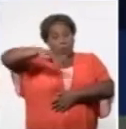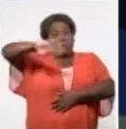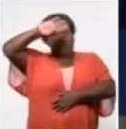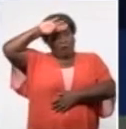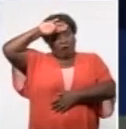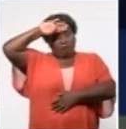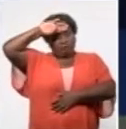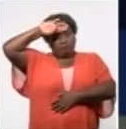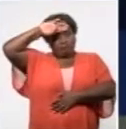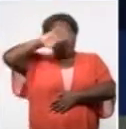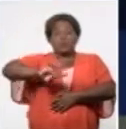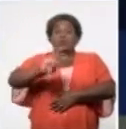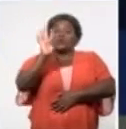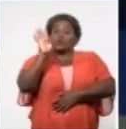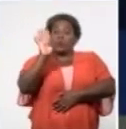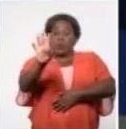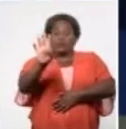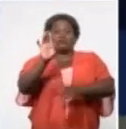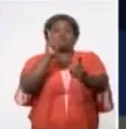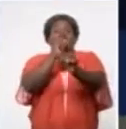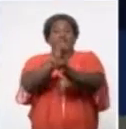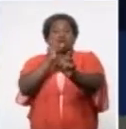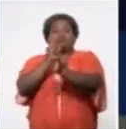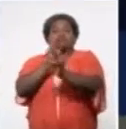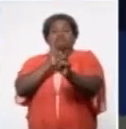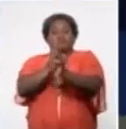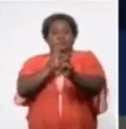country, with the first confirmed cases in March,